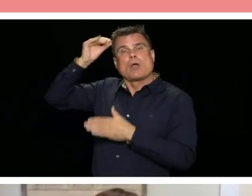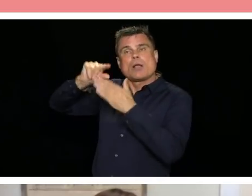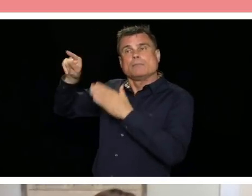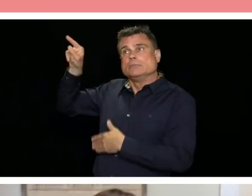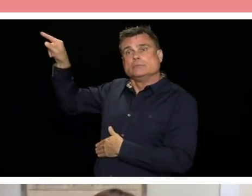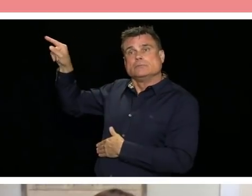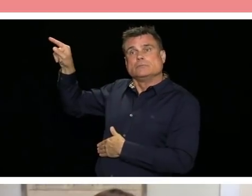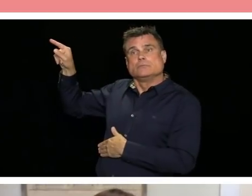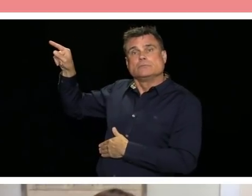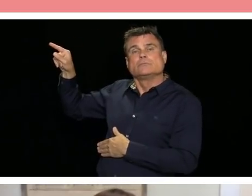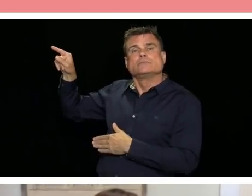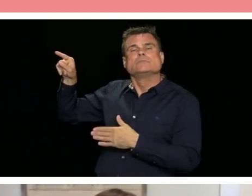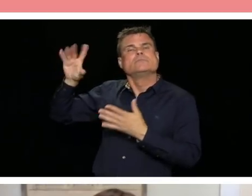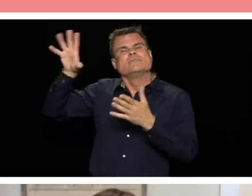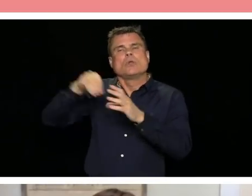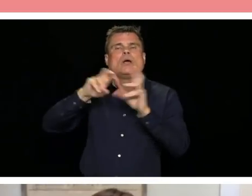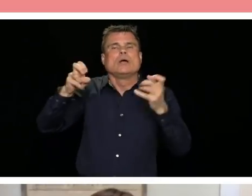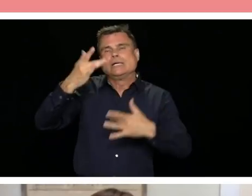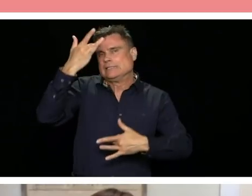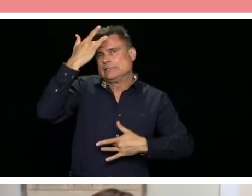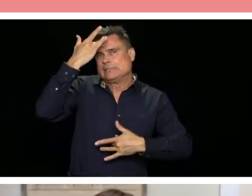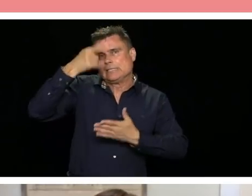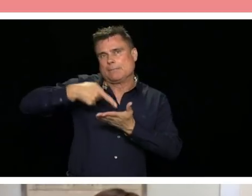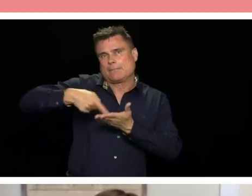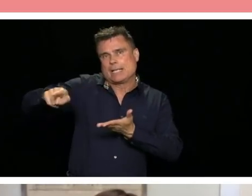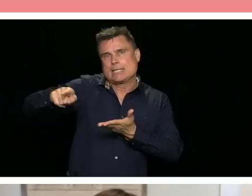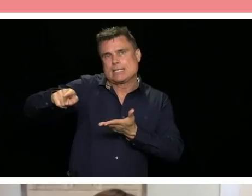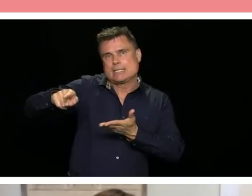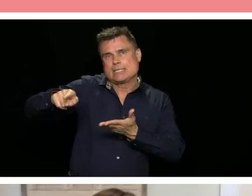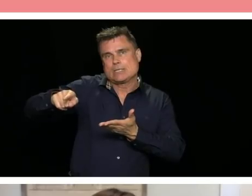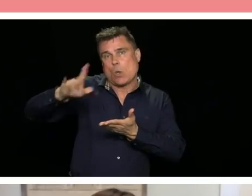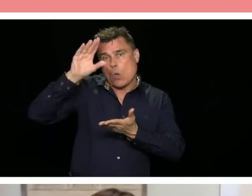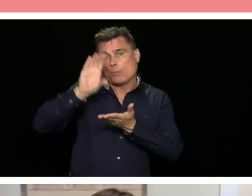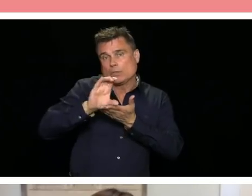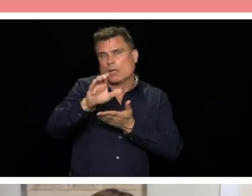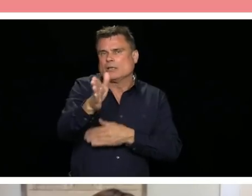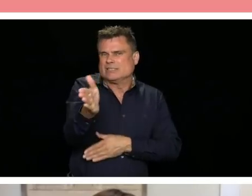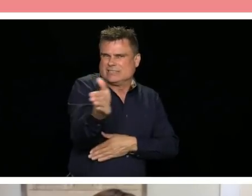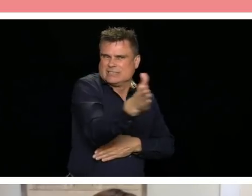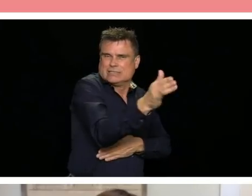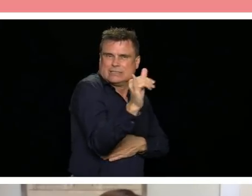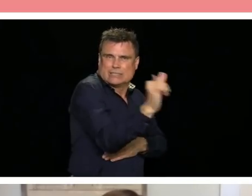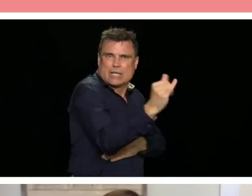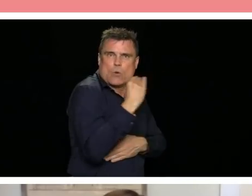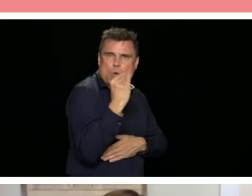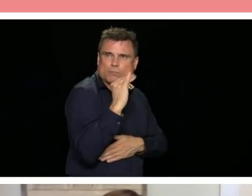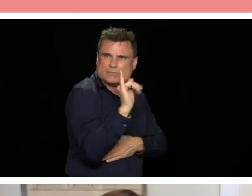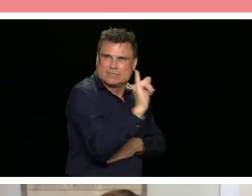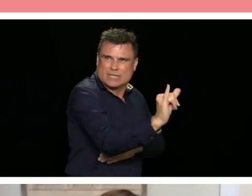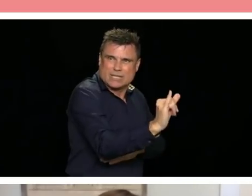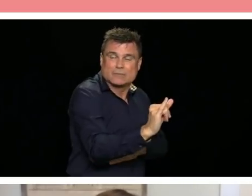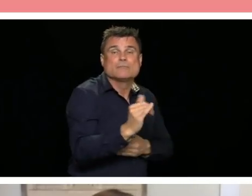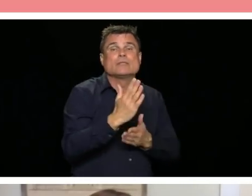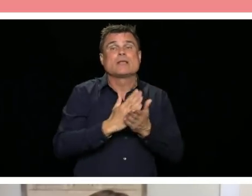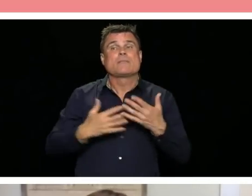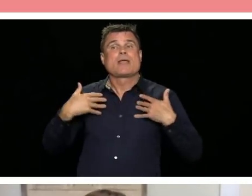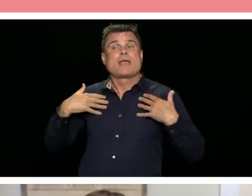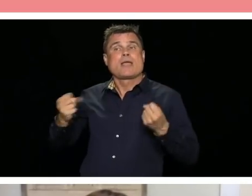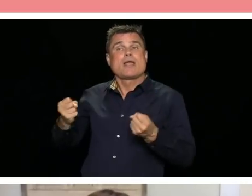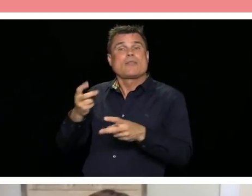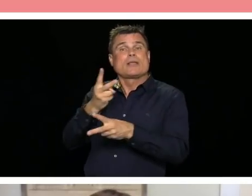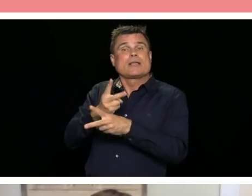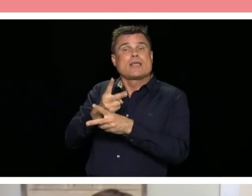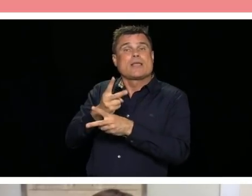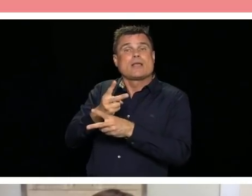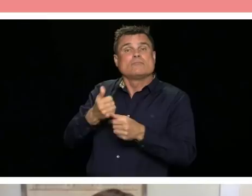public health professionals who have been working closely with us to update guidelines to support childcare providers to operate their centers safely, and also to